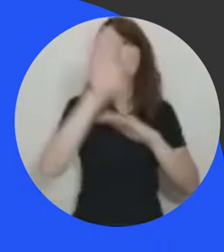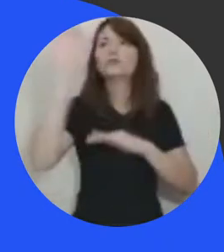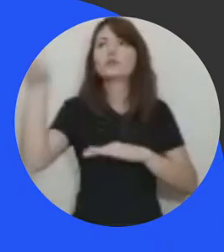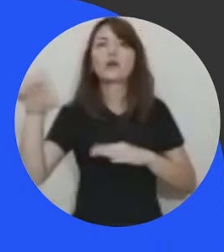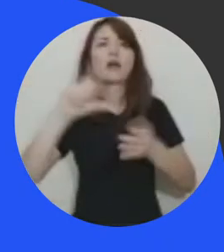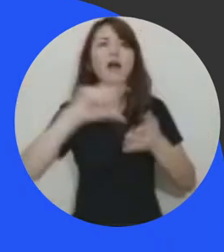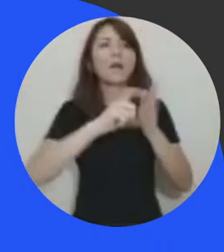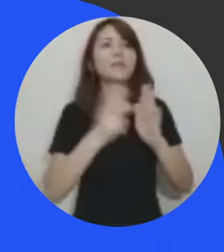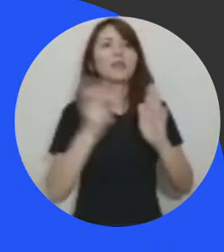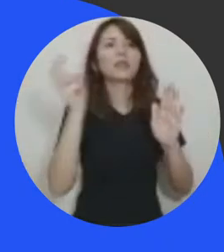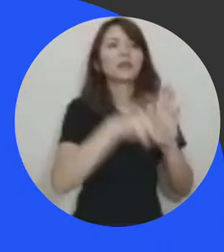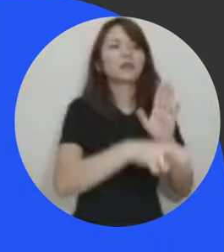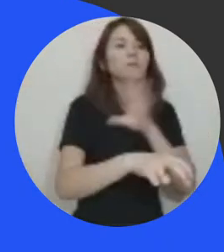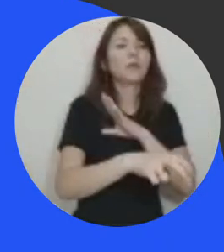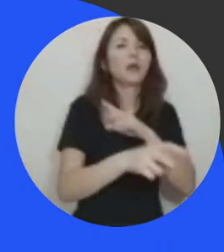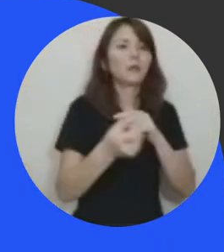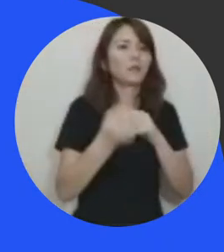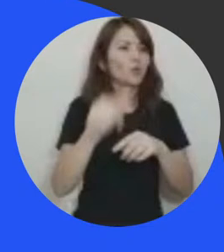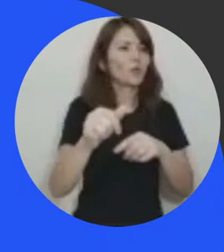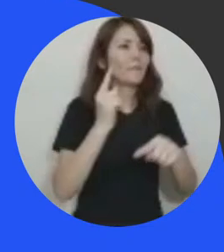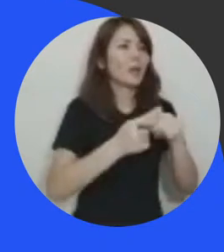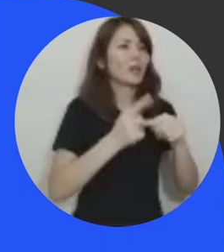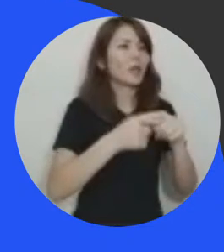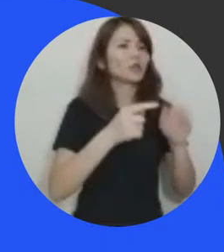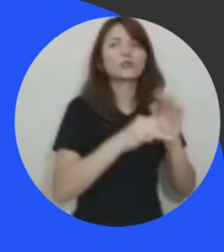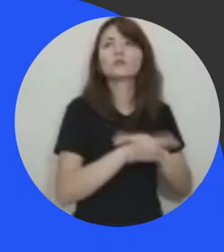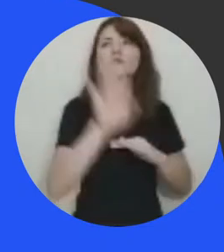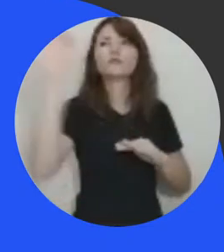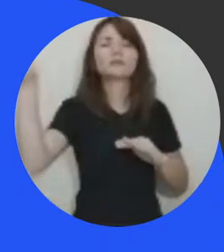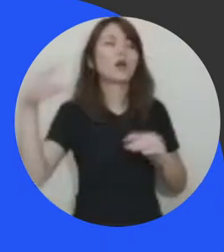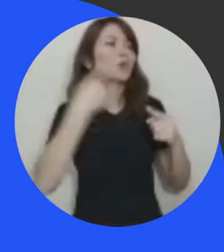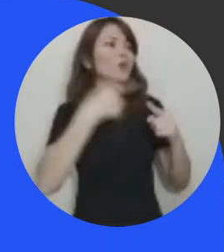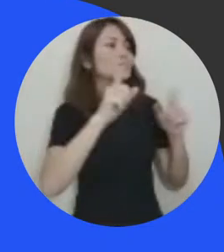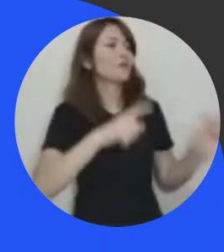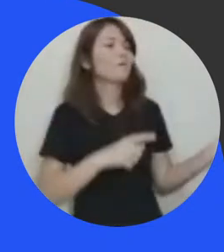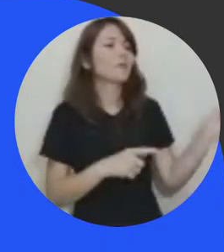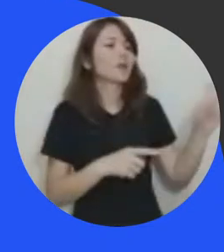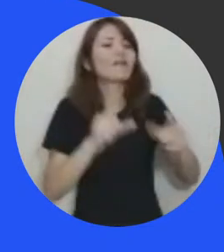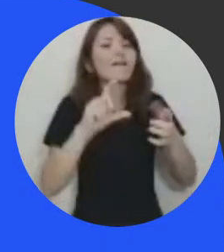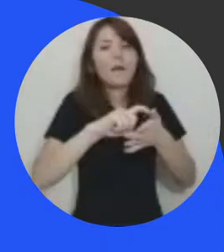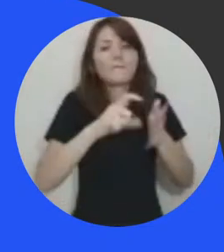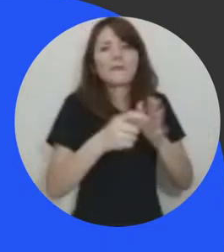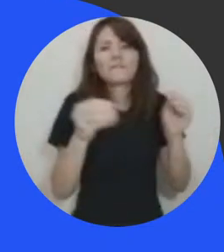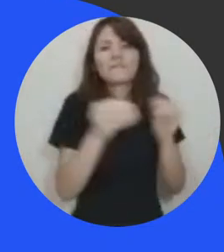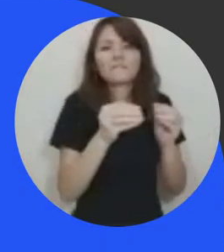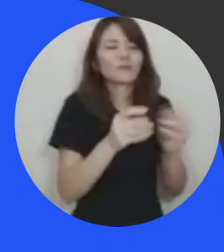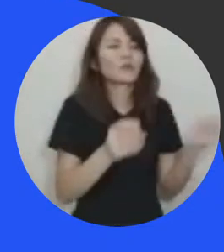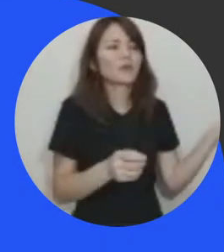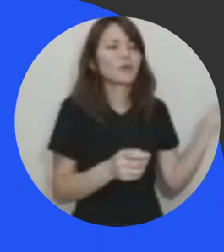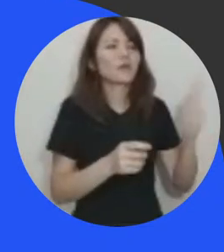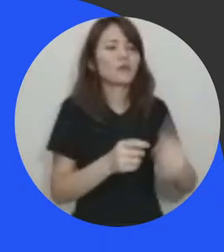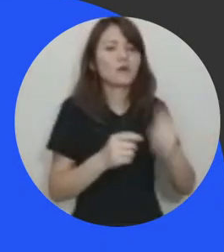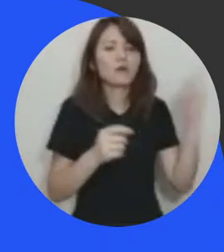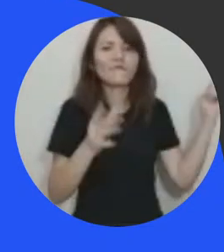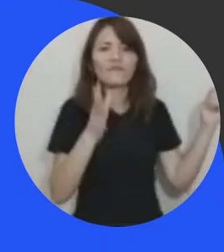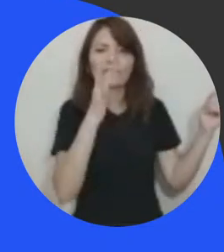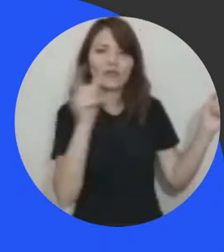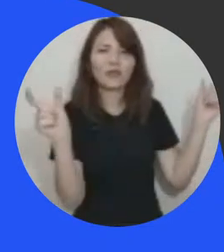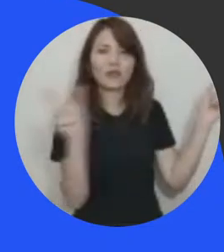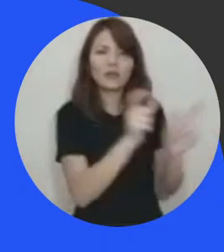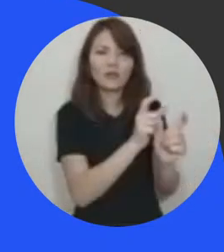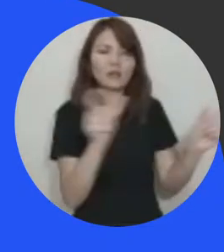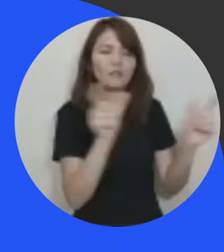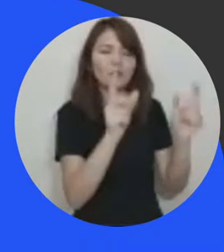tree. And if they have, then and they're overlapping in time and space, then it implies that there's been transmission